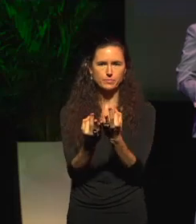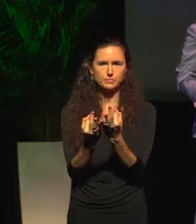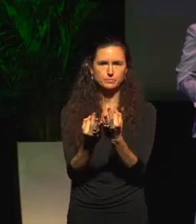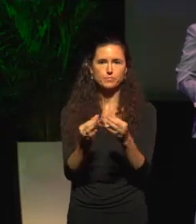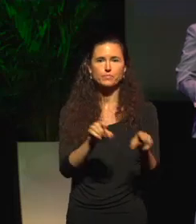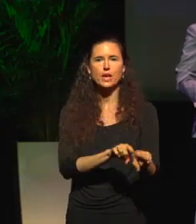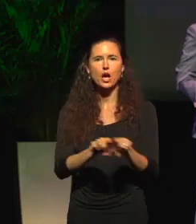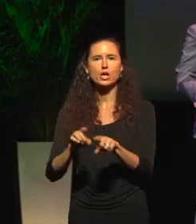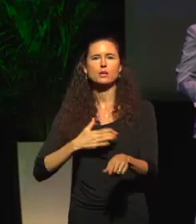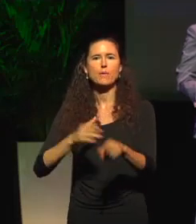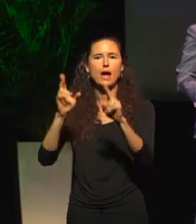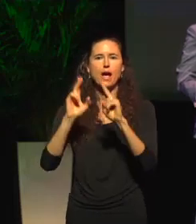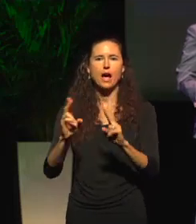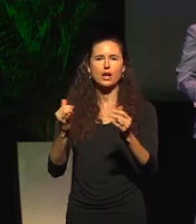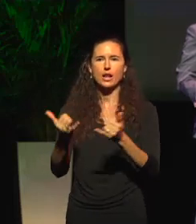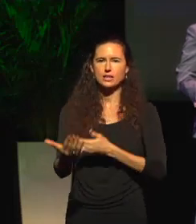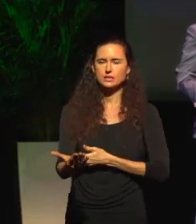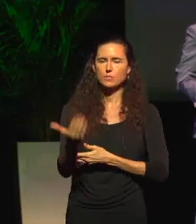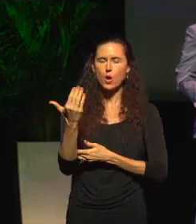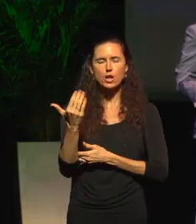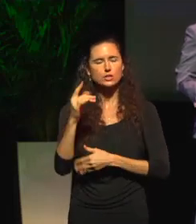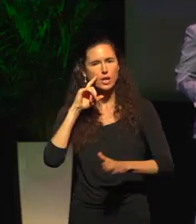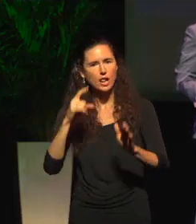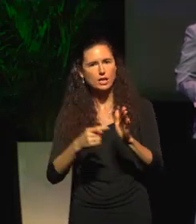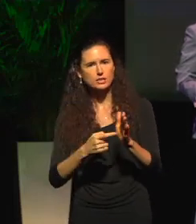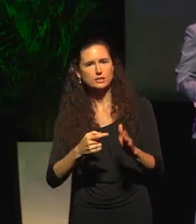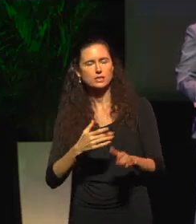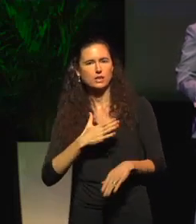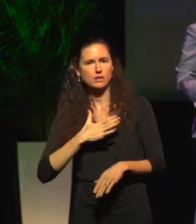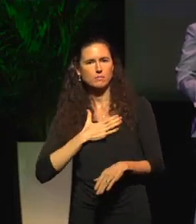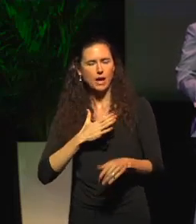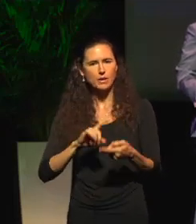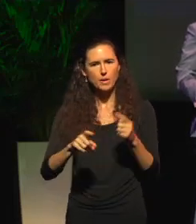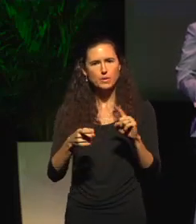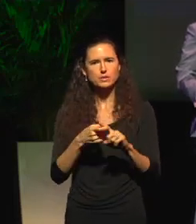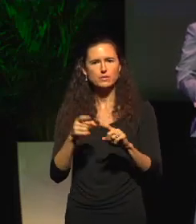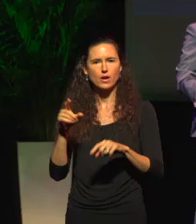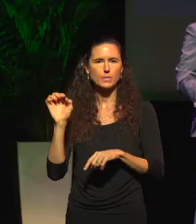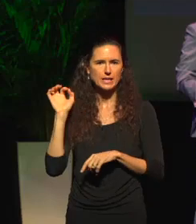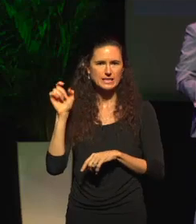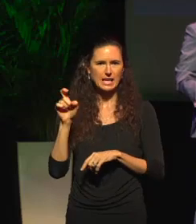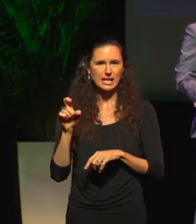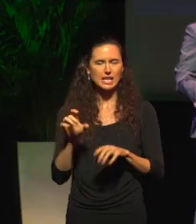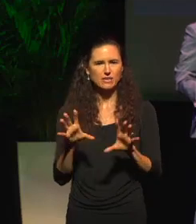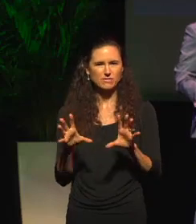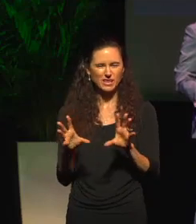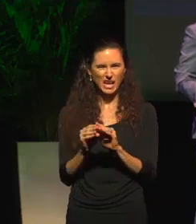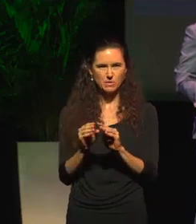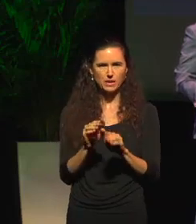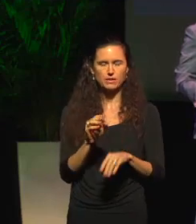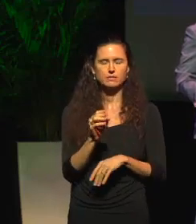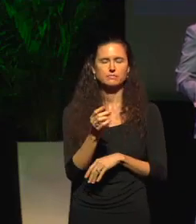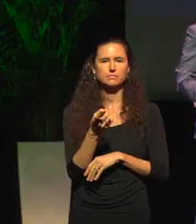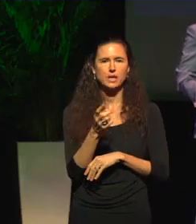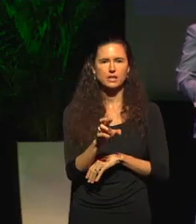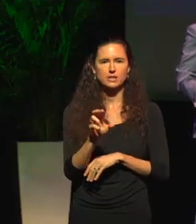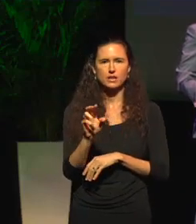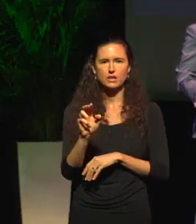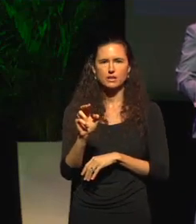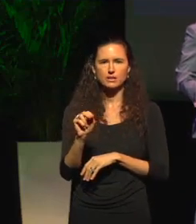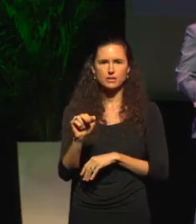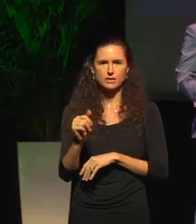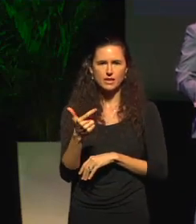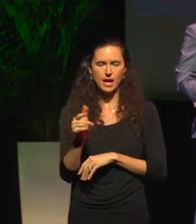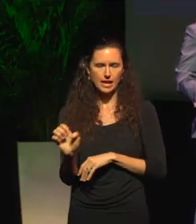It's also my honor this morning to acknowledge my fellow members of the Executive Cabinet. Dr. Marie Nagy, Vice President of Institutional Effectiveness